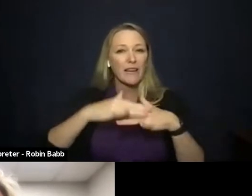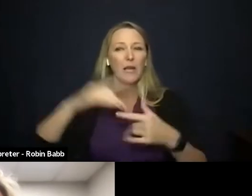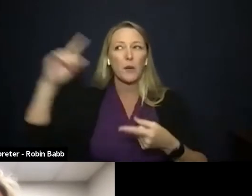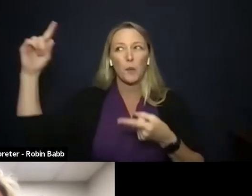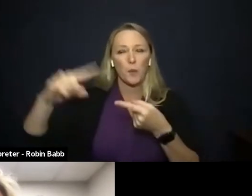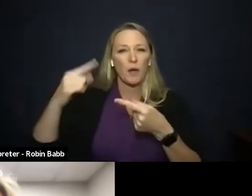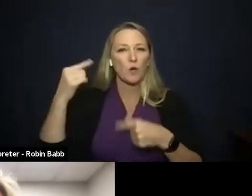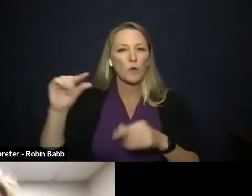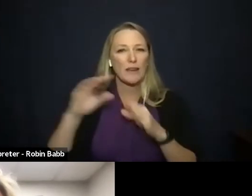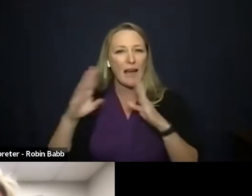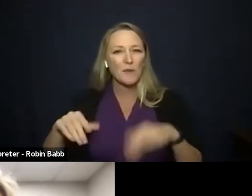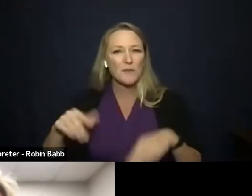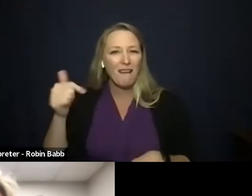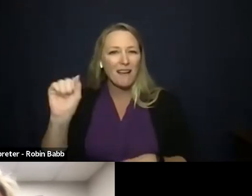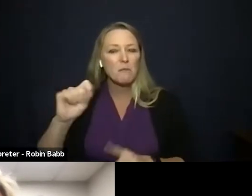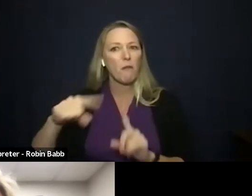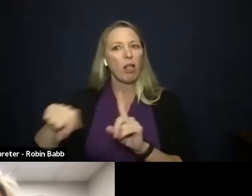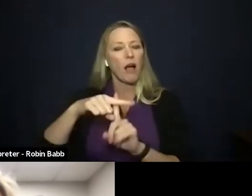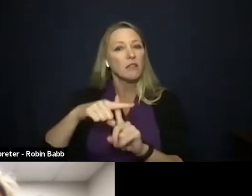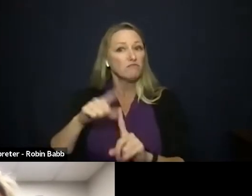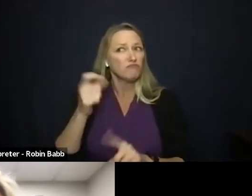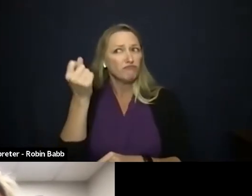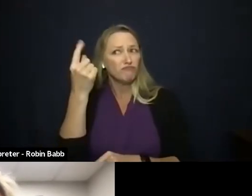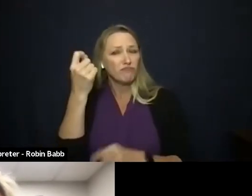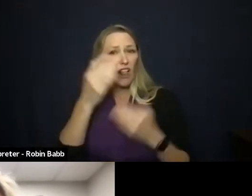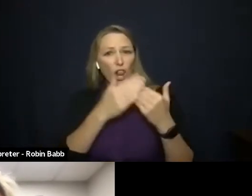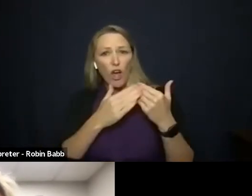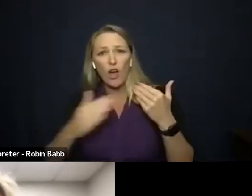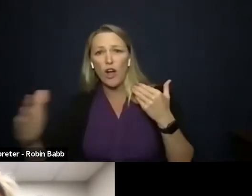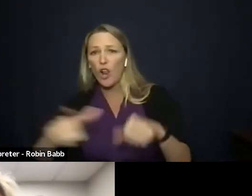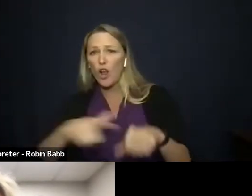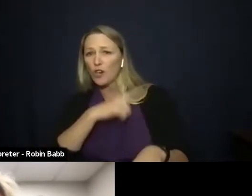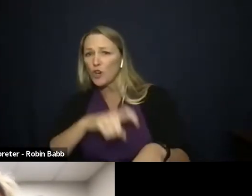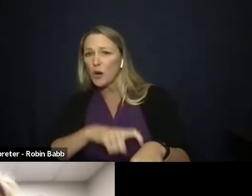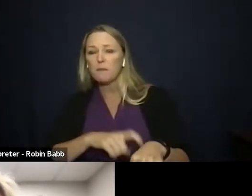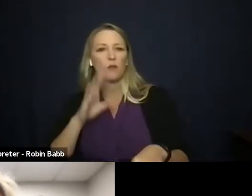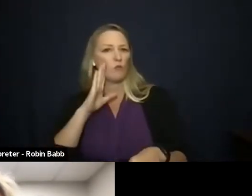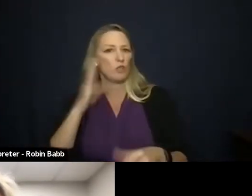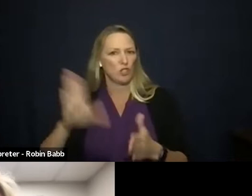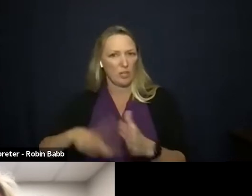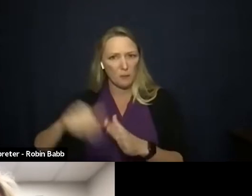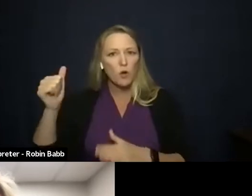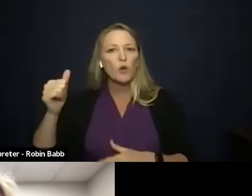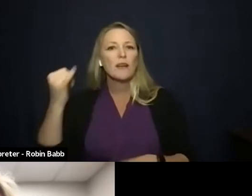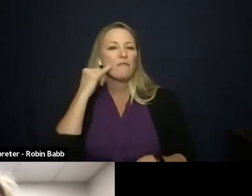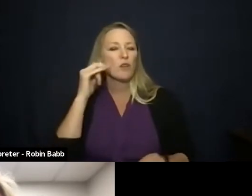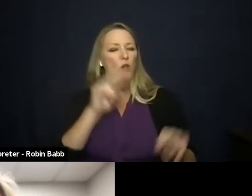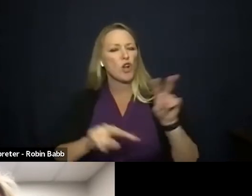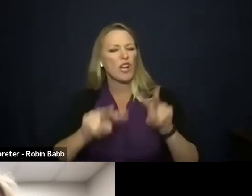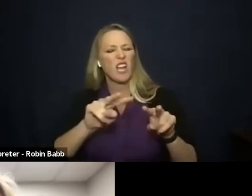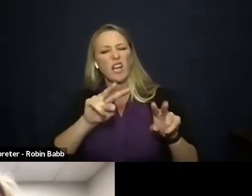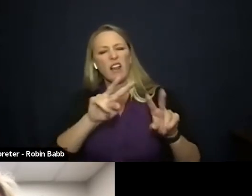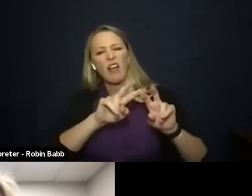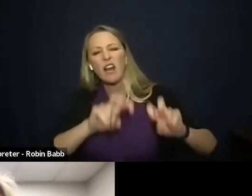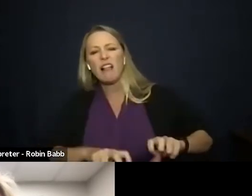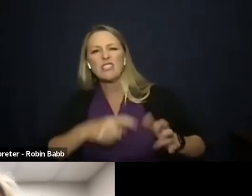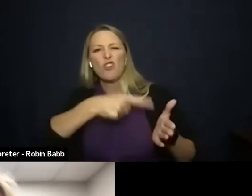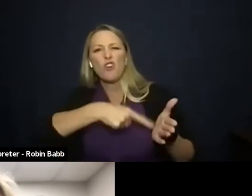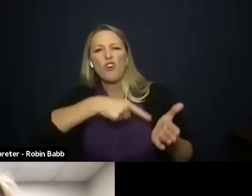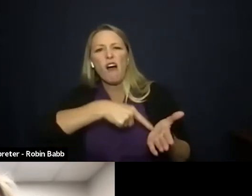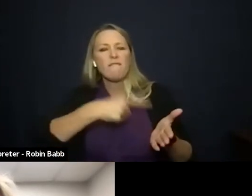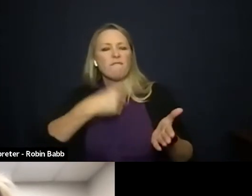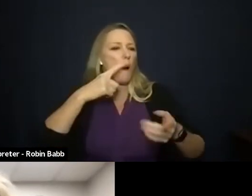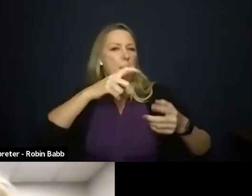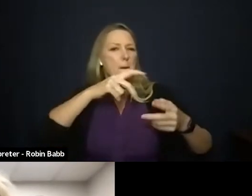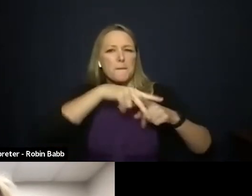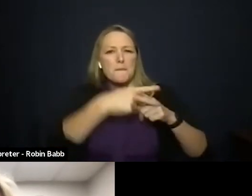have also been shown to be cheaper in the long run um when you look at the maintenance and maintenance costs